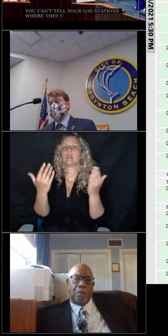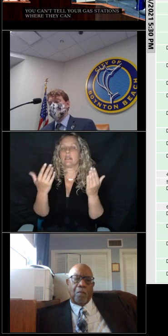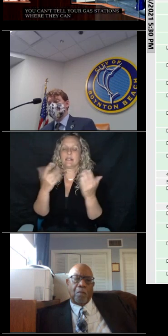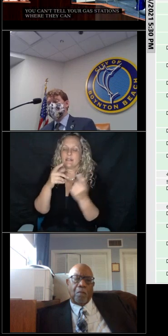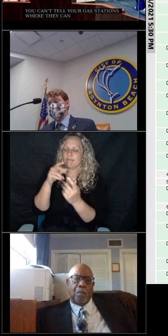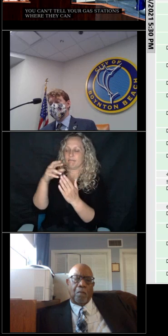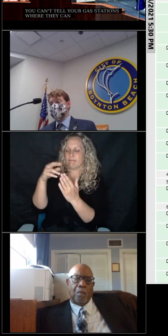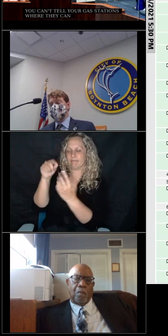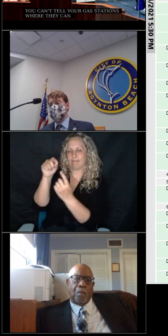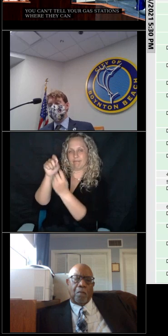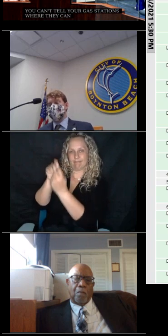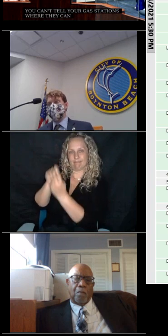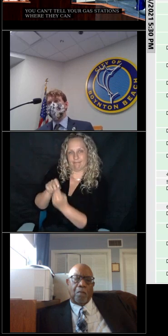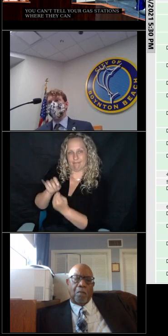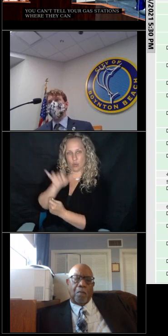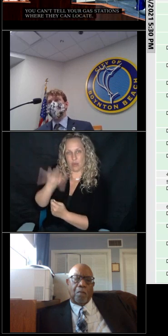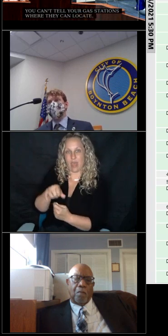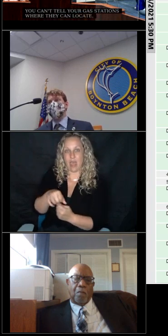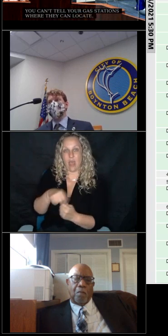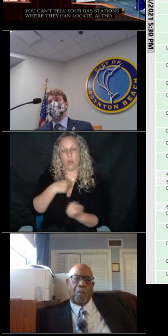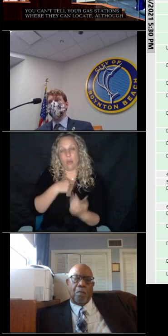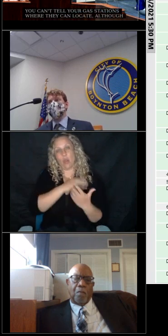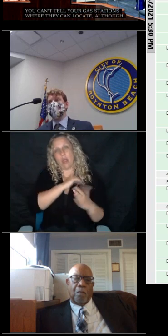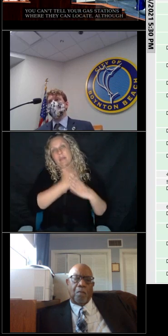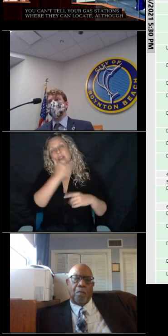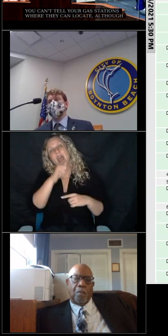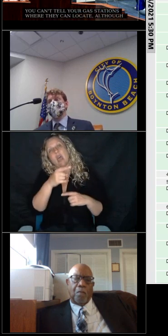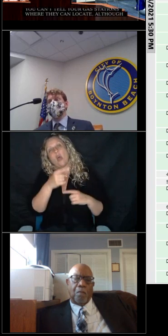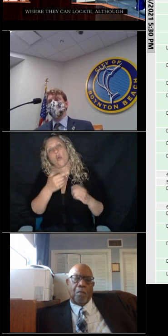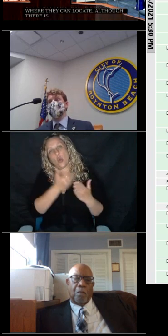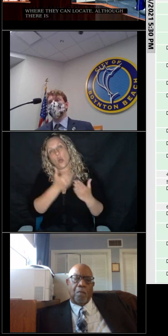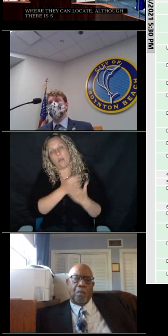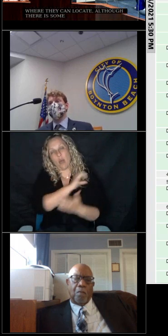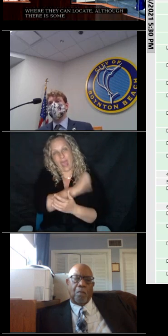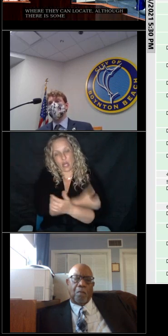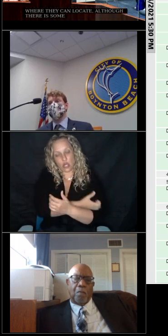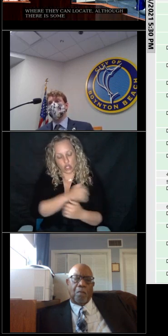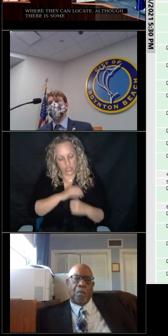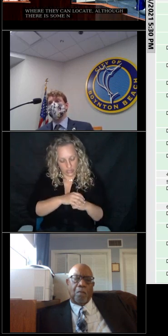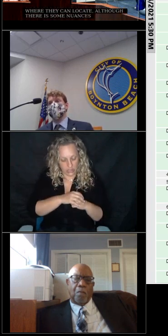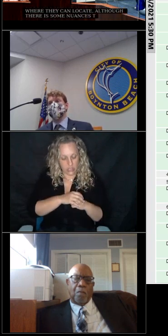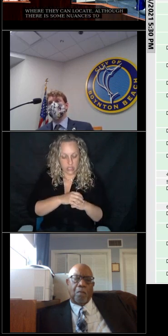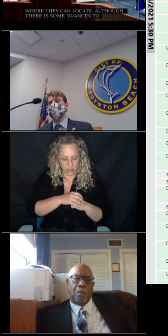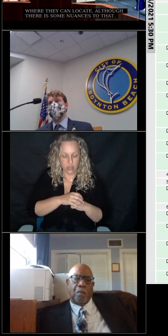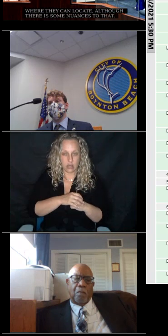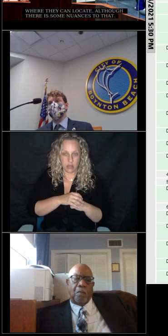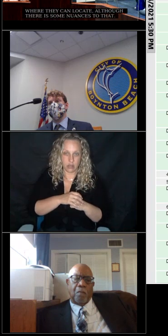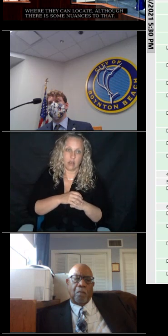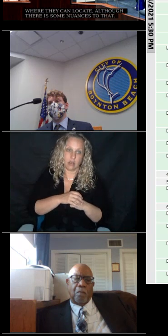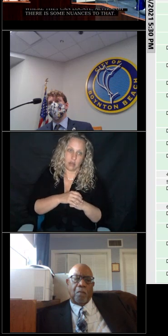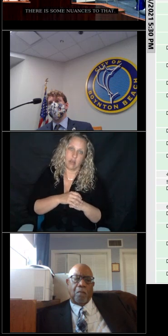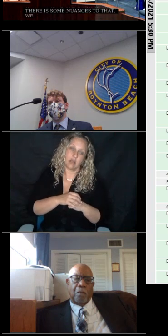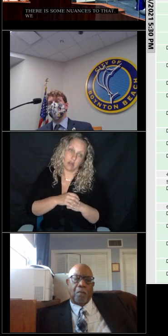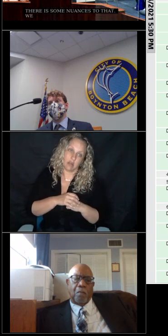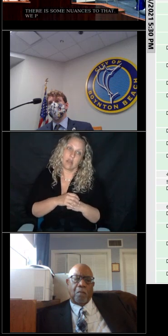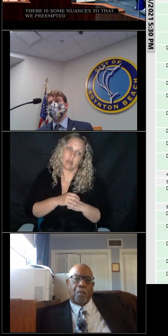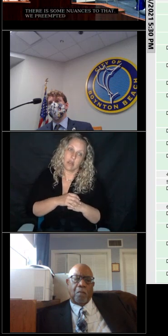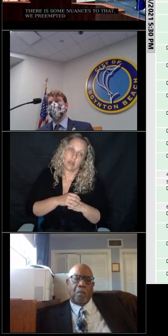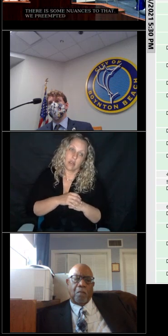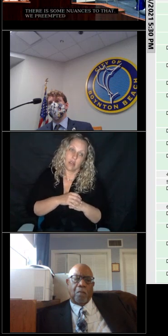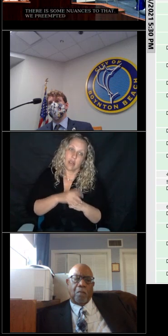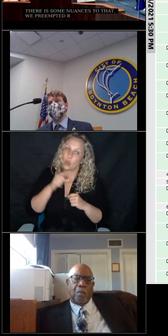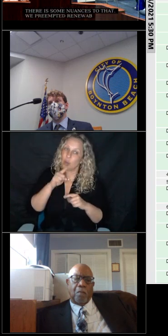that. We preempted renewable energy sources. So you cannot have a policy, I